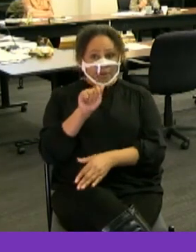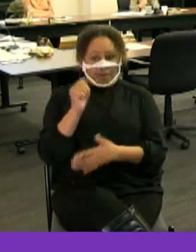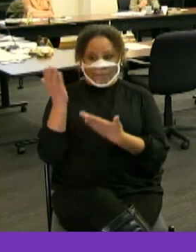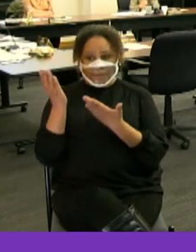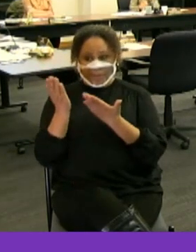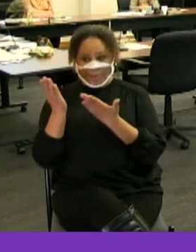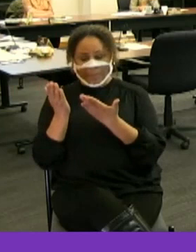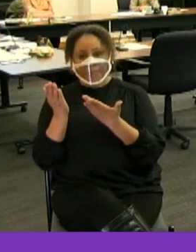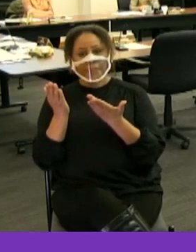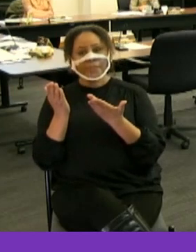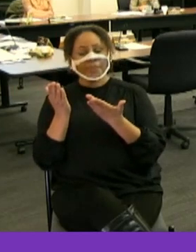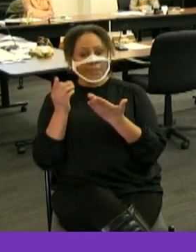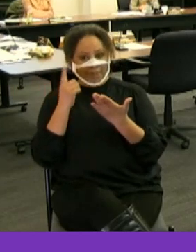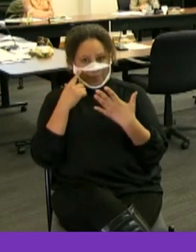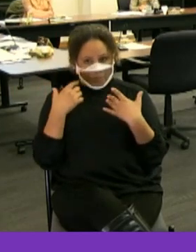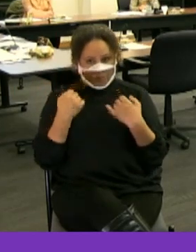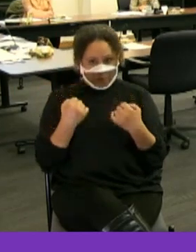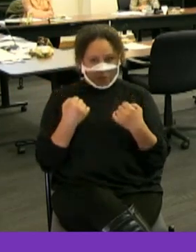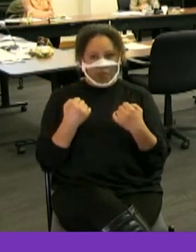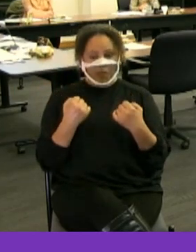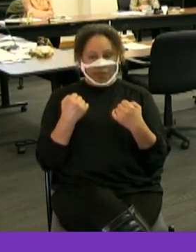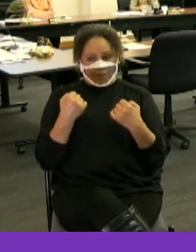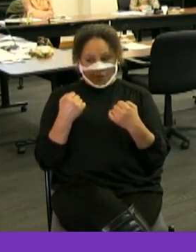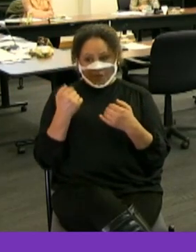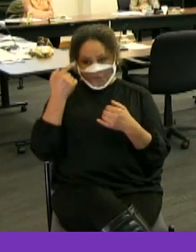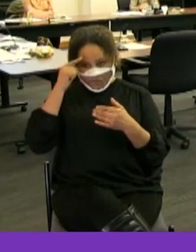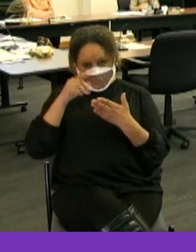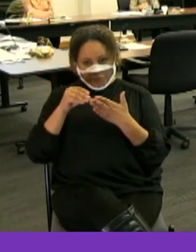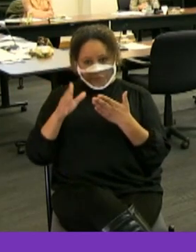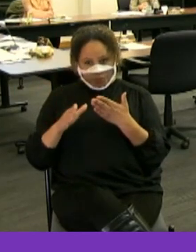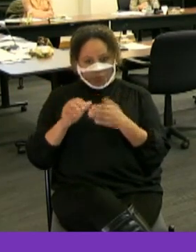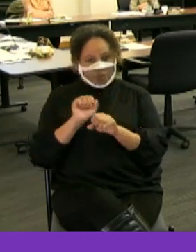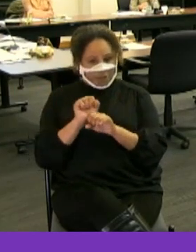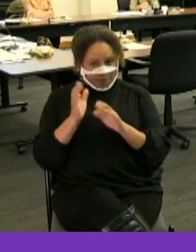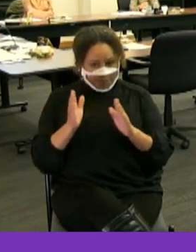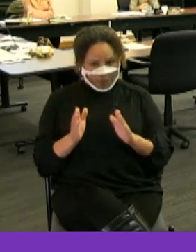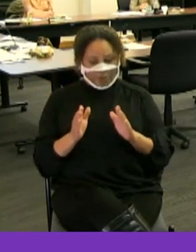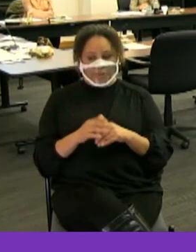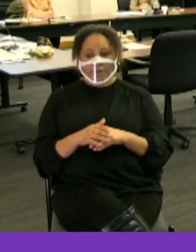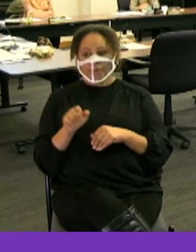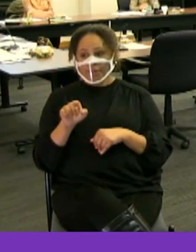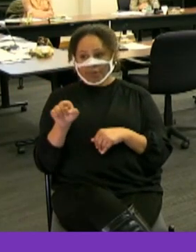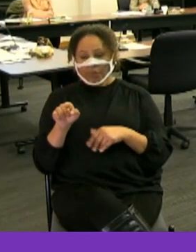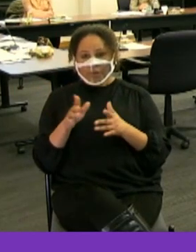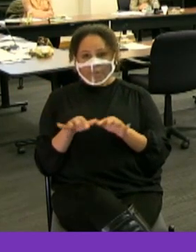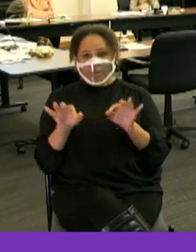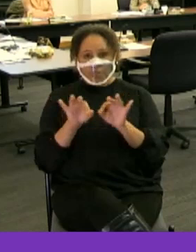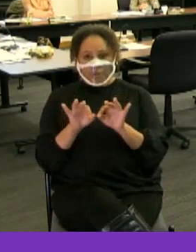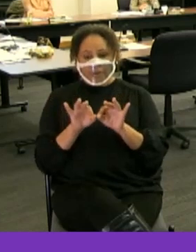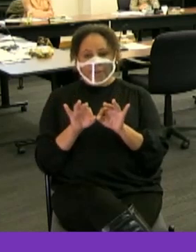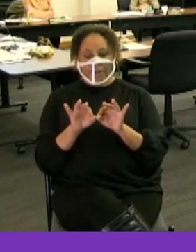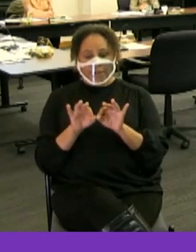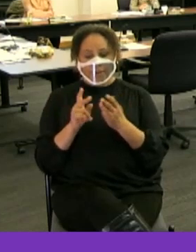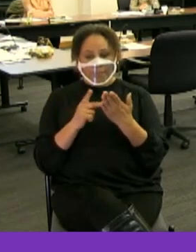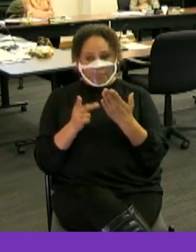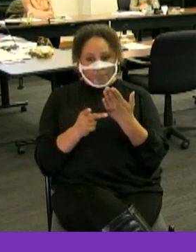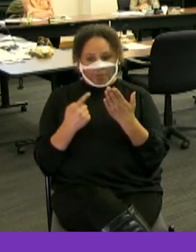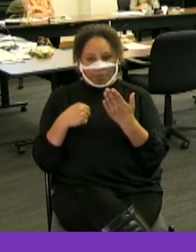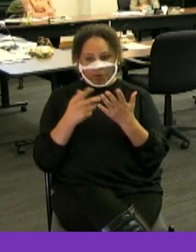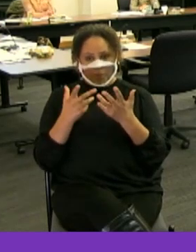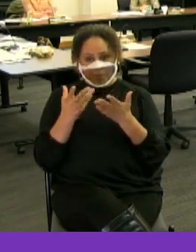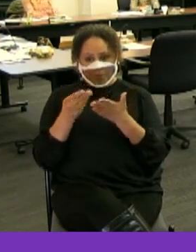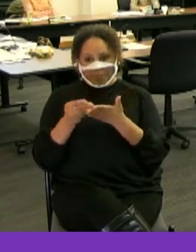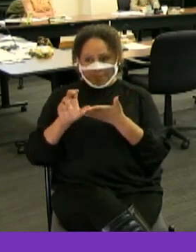services, we're looking at mental health and wellness for our students and our employees. So those are critical positions that we're looking at investing in